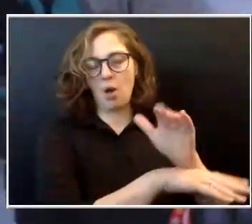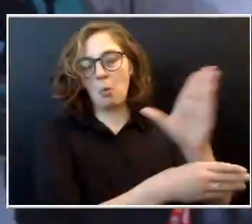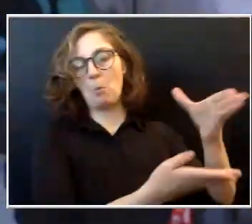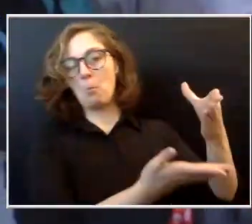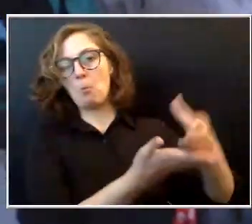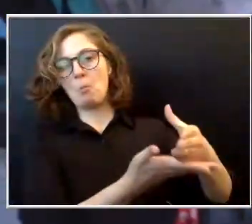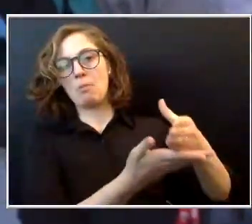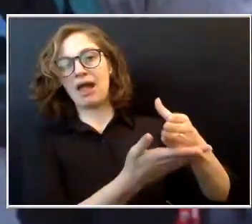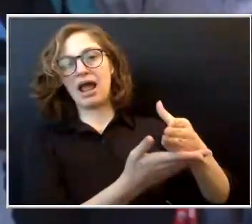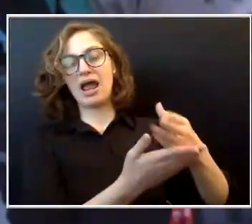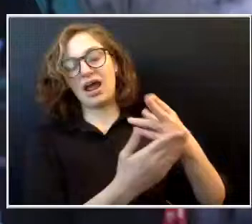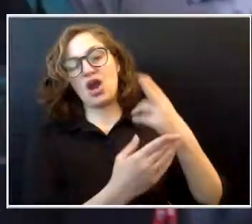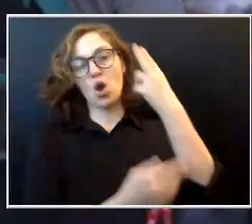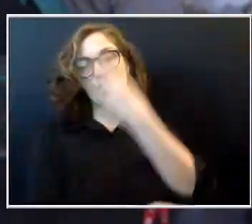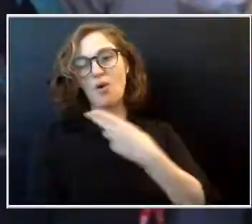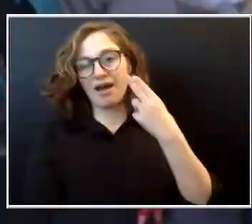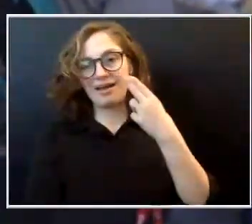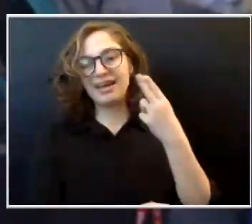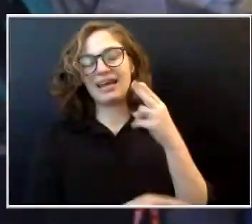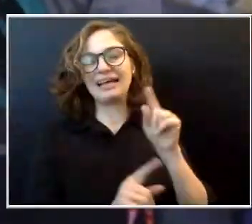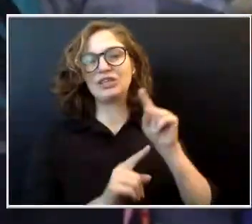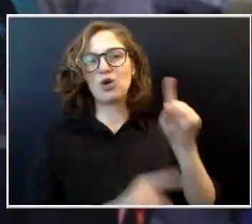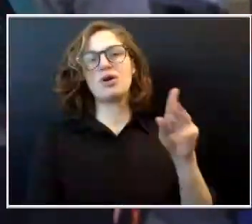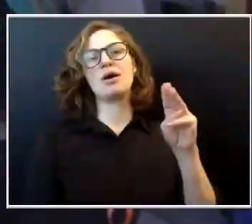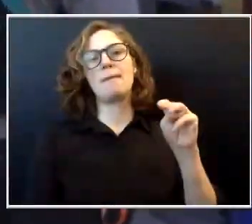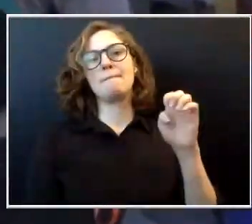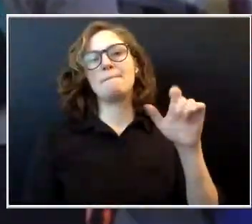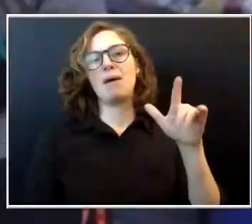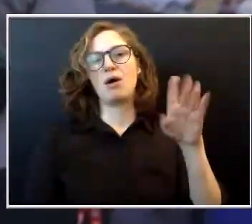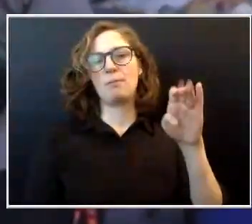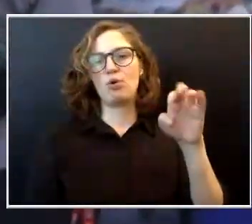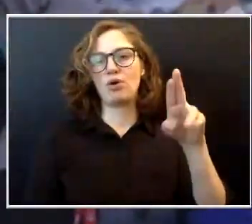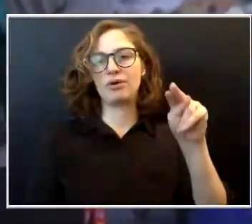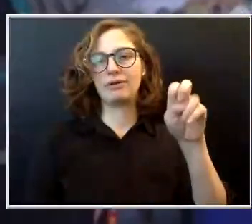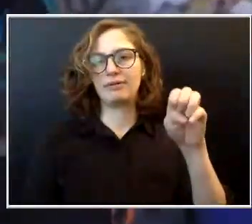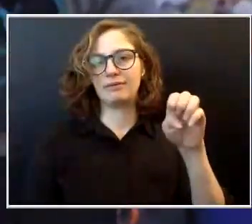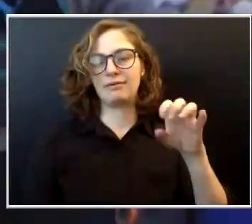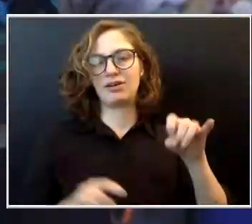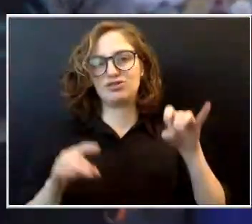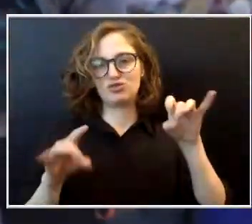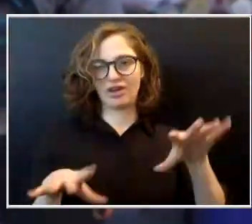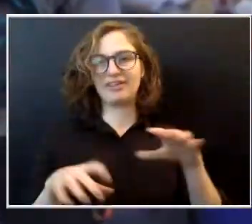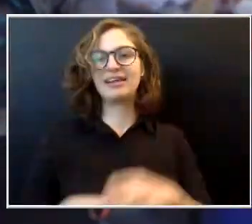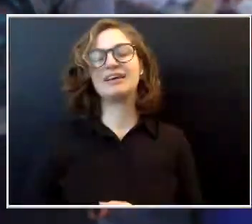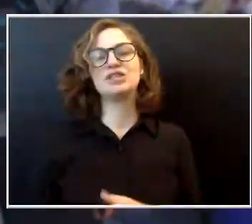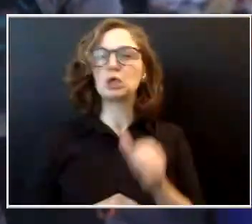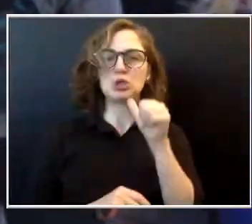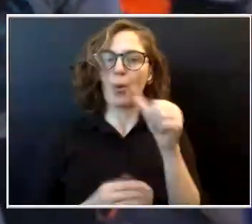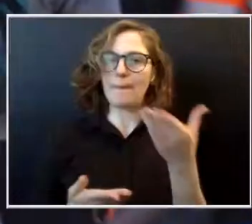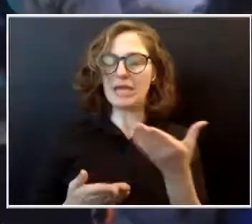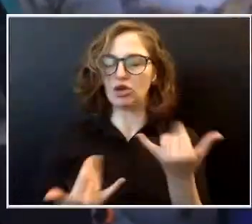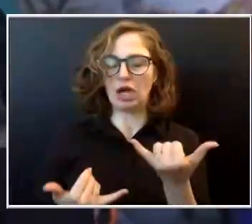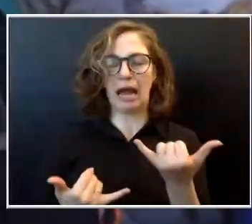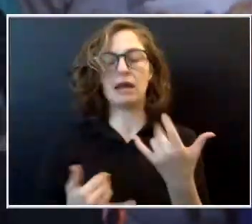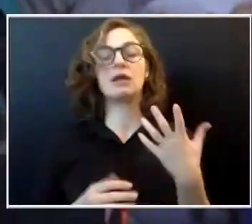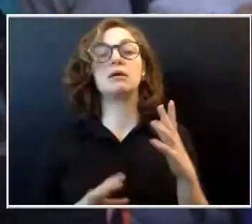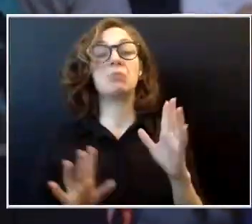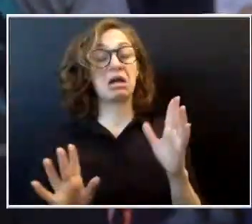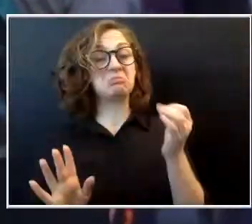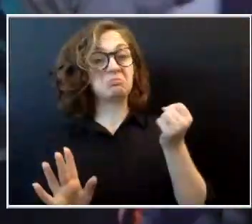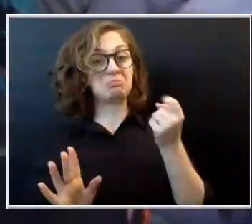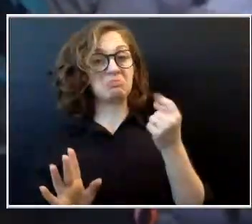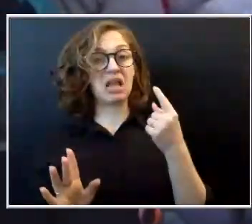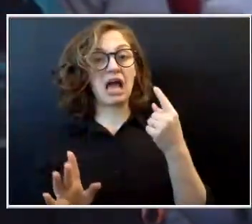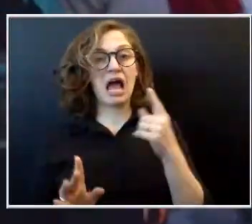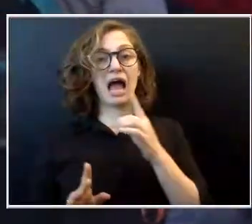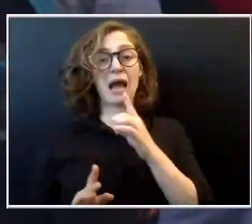Australia. So she is not going to be here today. But frankly, I think part of the security team for the parade probably pretty happy